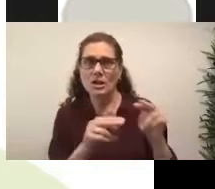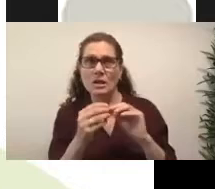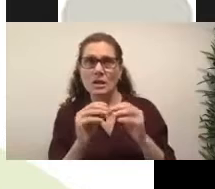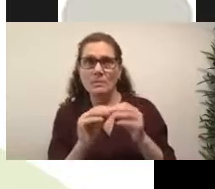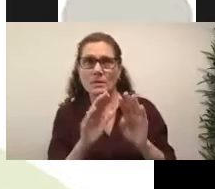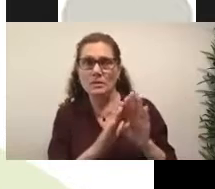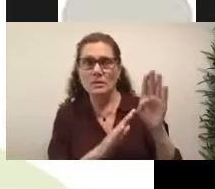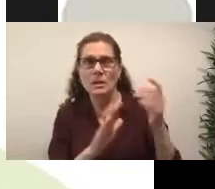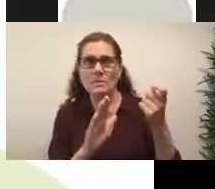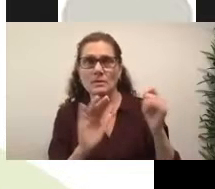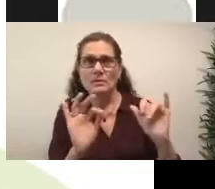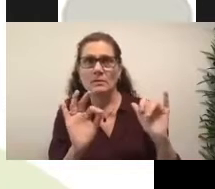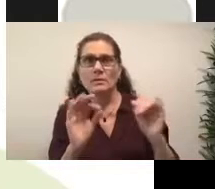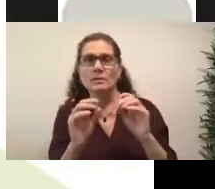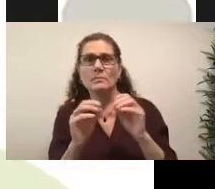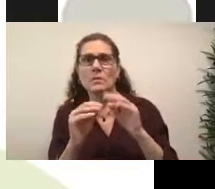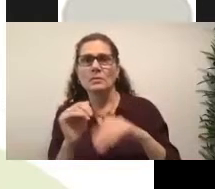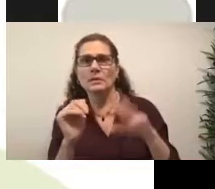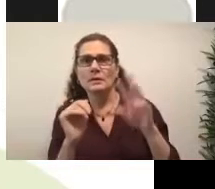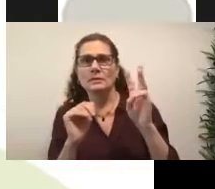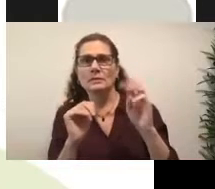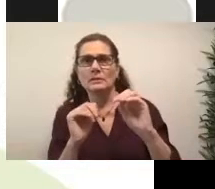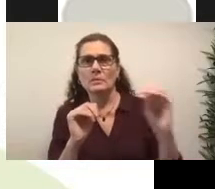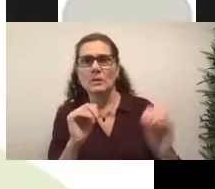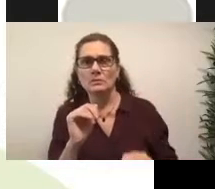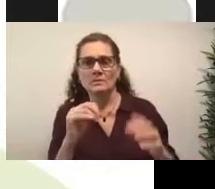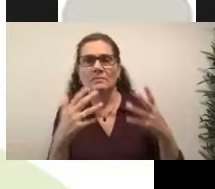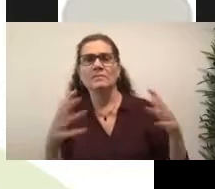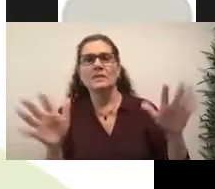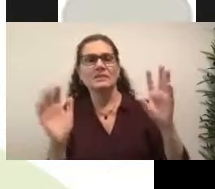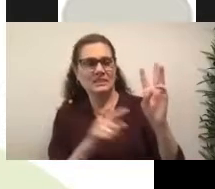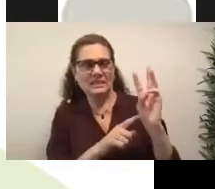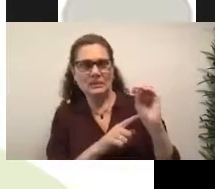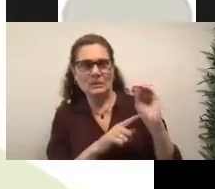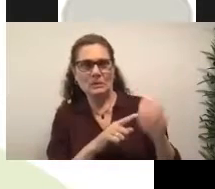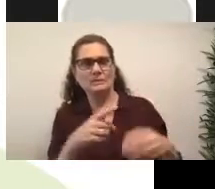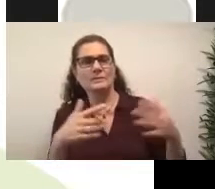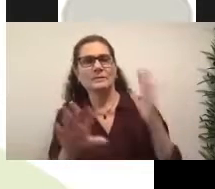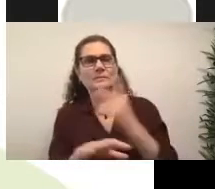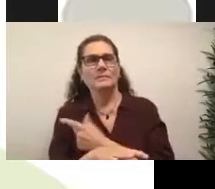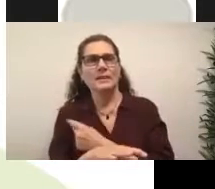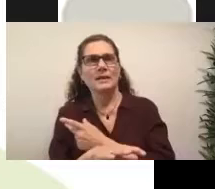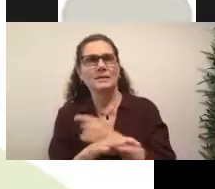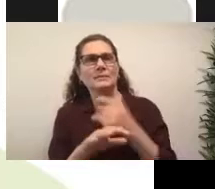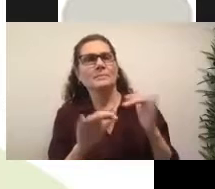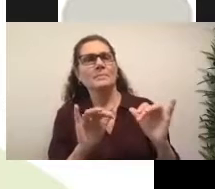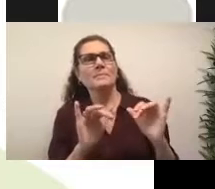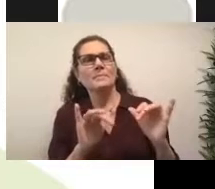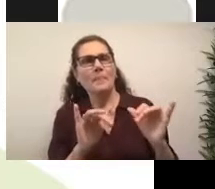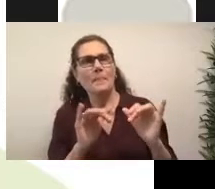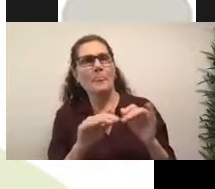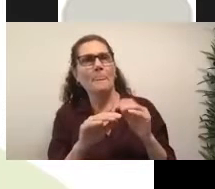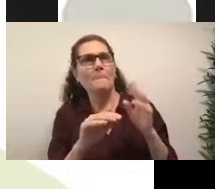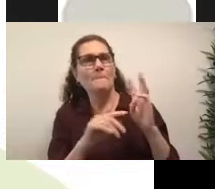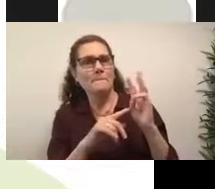We're at 59.6%. Individuals 16 or older are fully vaccinated. Let's get that over 60%. We can do that. We can get